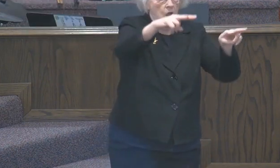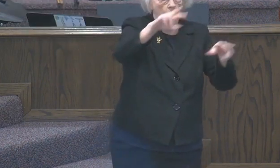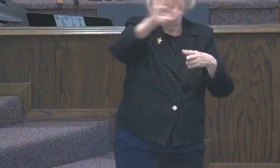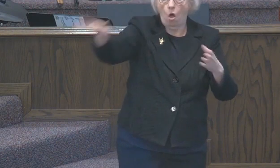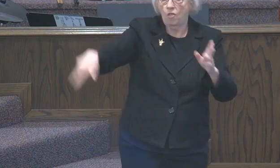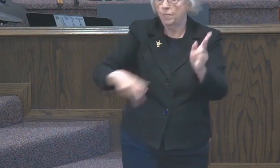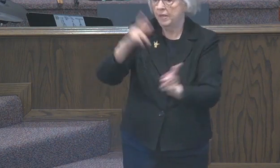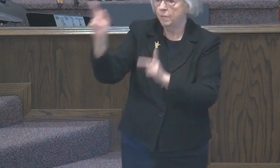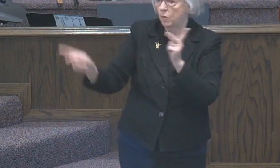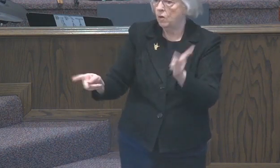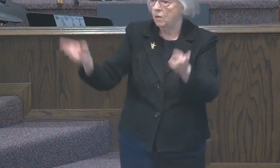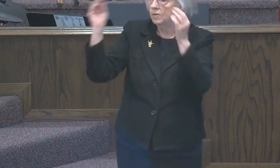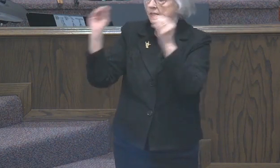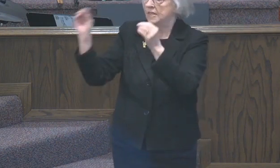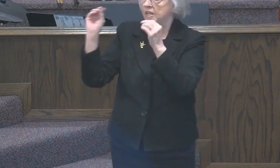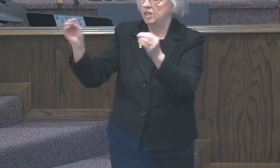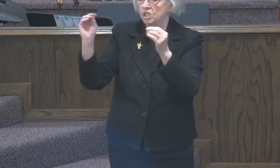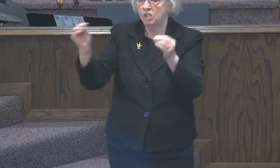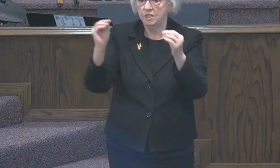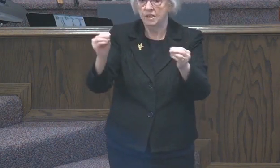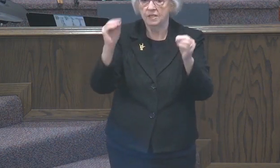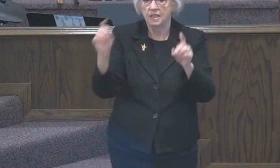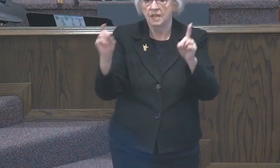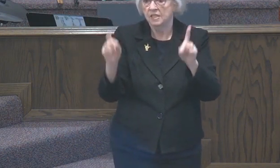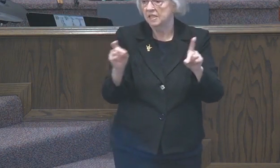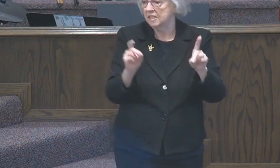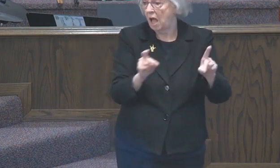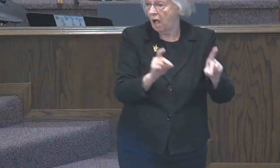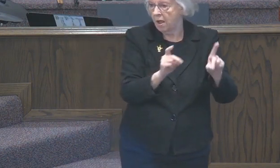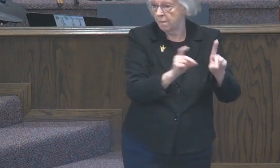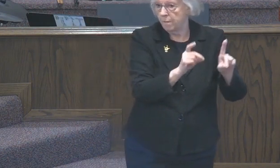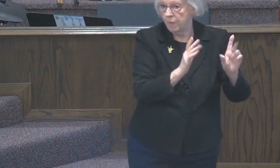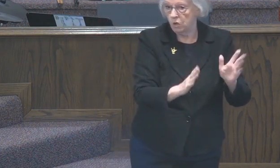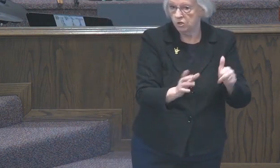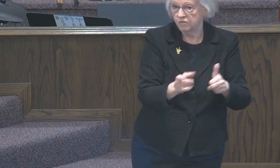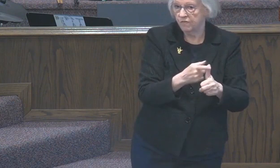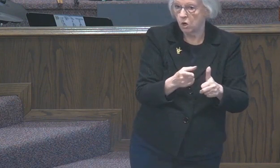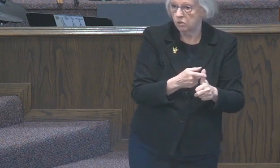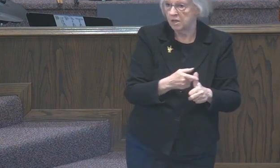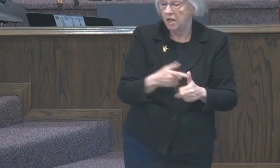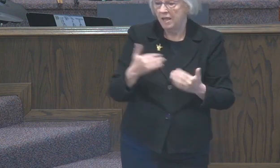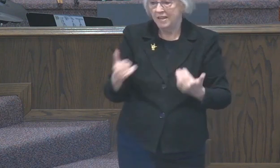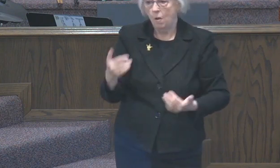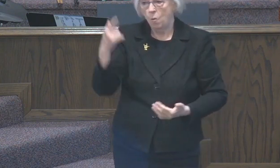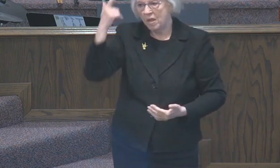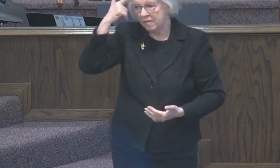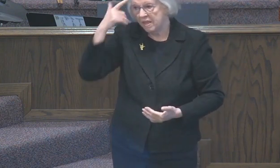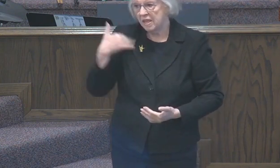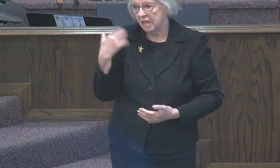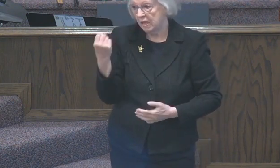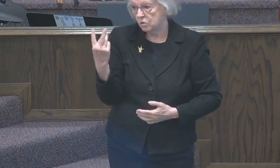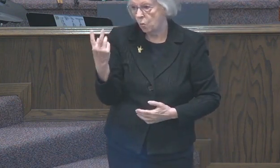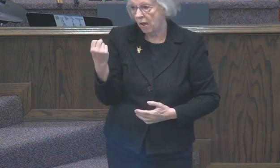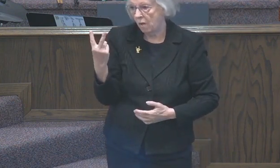his disciples. So this teaching about ask, seek, and knock is for his disciples. See, if you're an unbeliever,